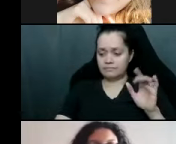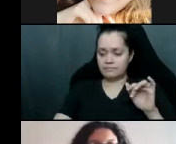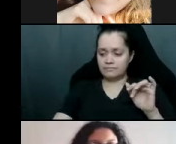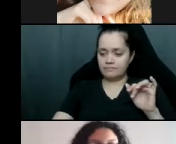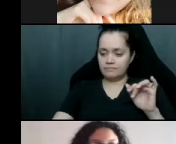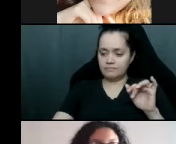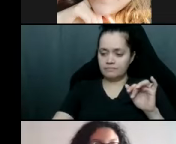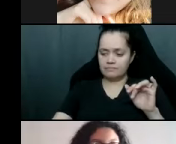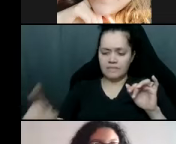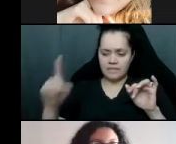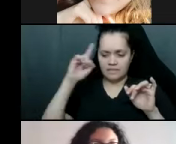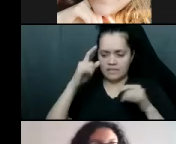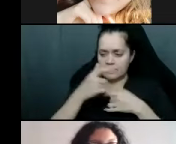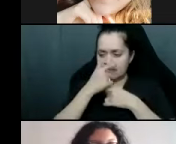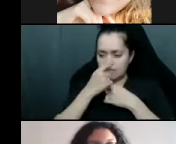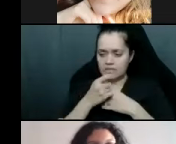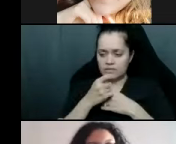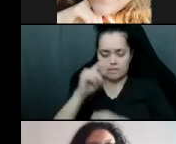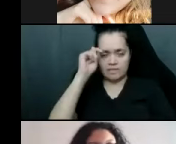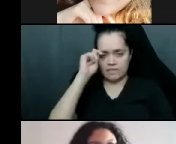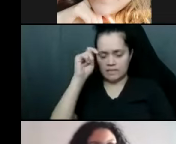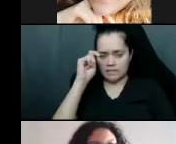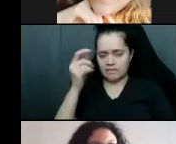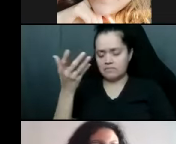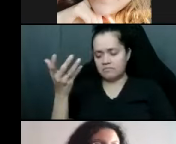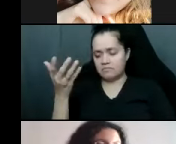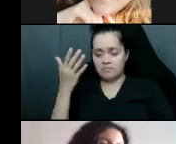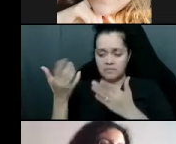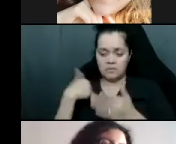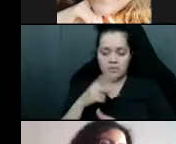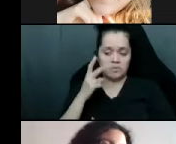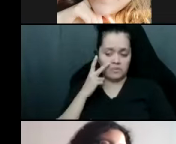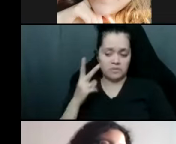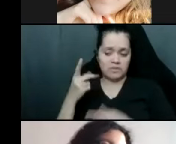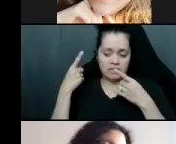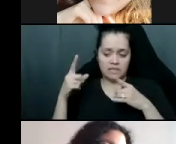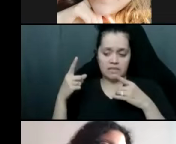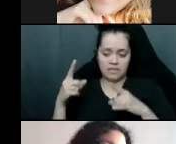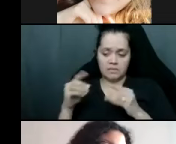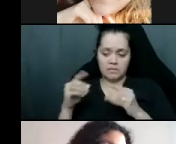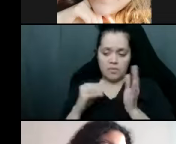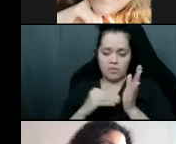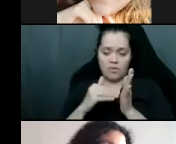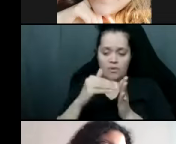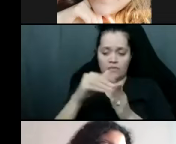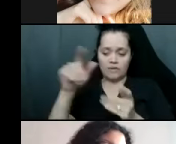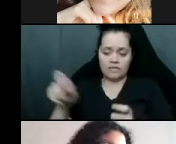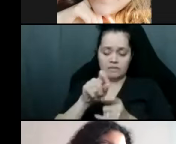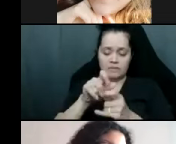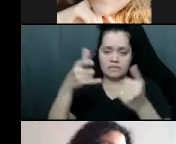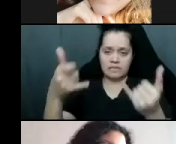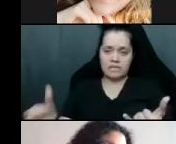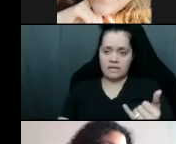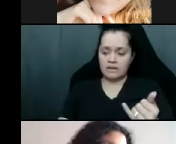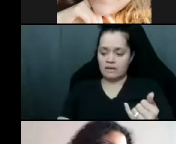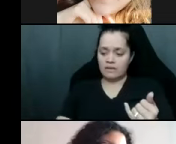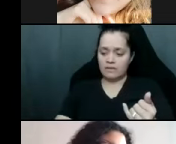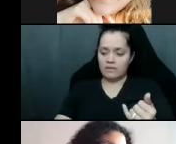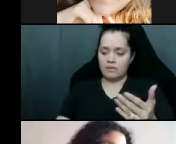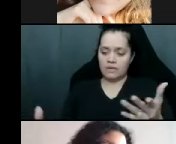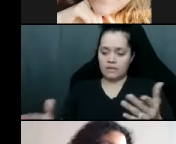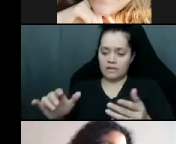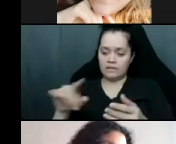And I think that's an interesting theory. Maybe we will see that happen more often, especially now with things like Zoom, where